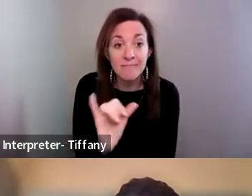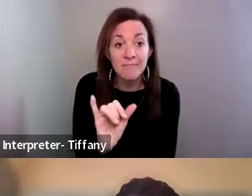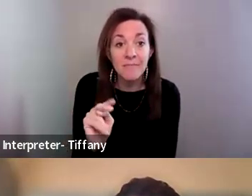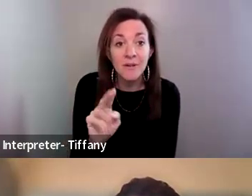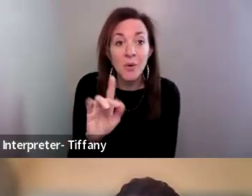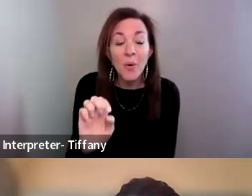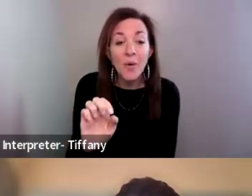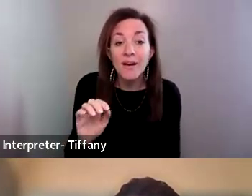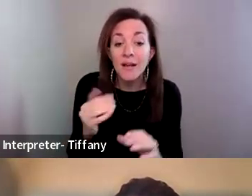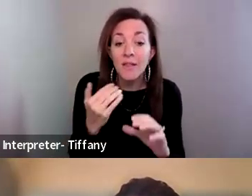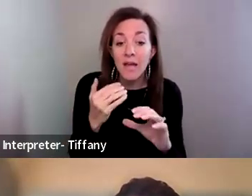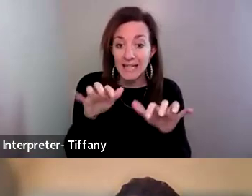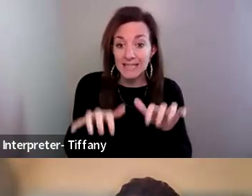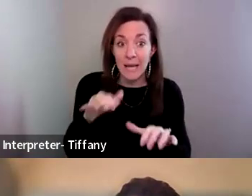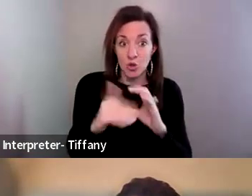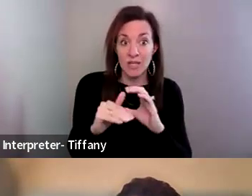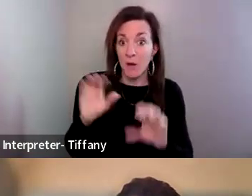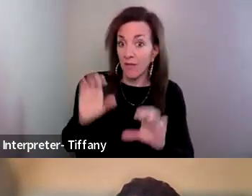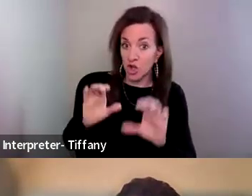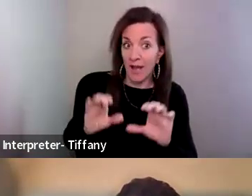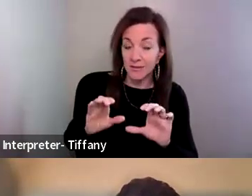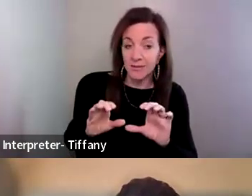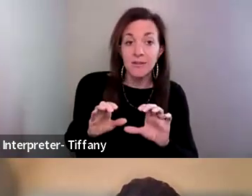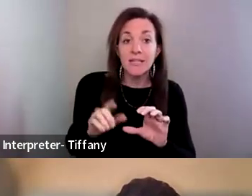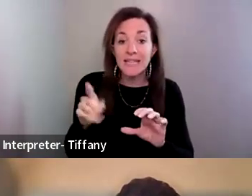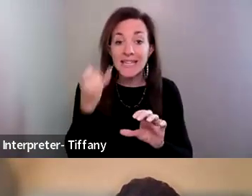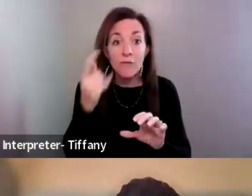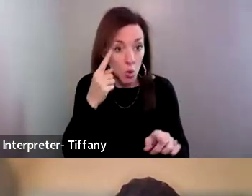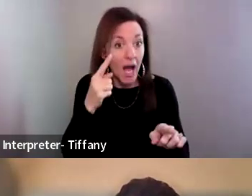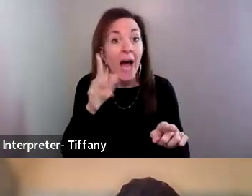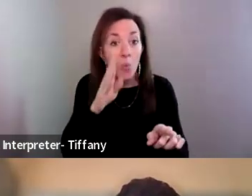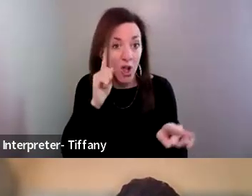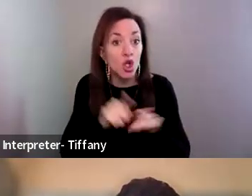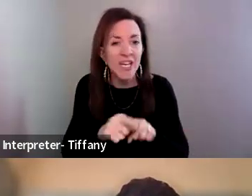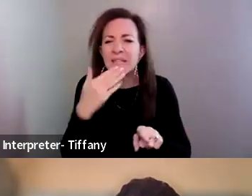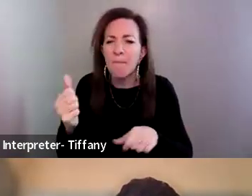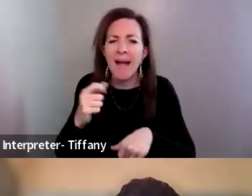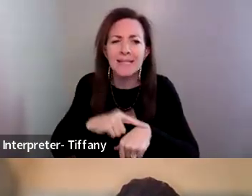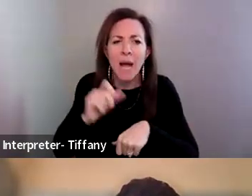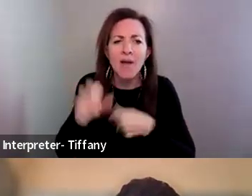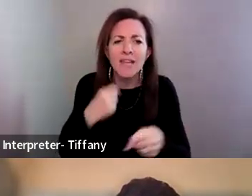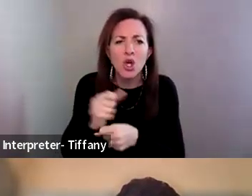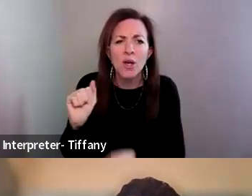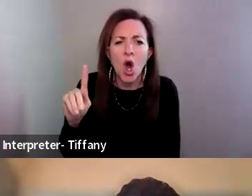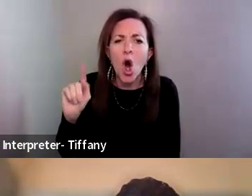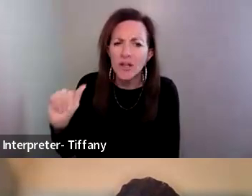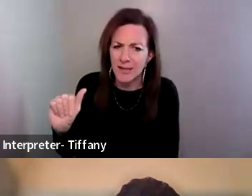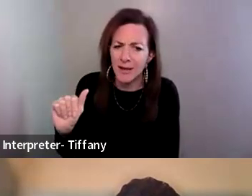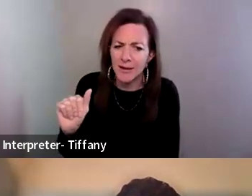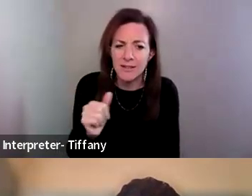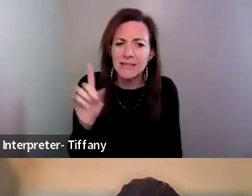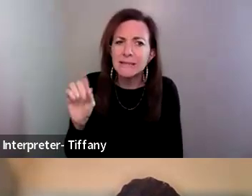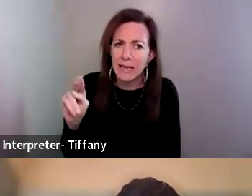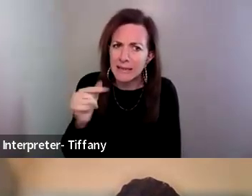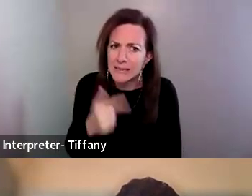did put your email in the chat, and Thank Dana you. also concurred that it's the best time of year at Alta. So she really hopes that people come out. Thank you, Dana. Thank you,